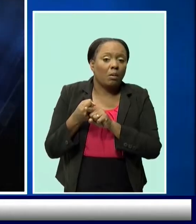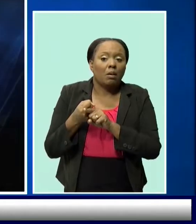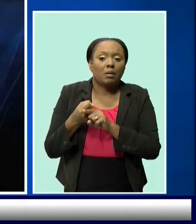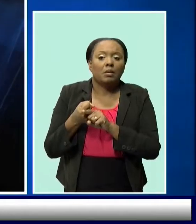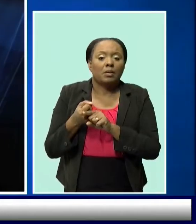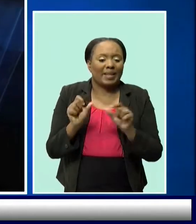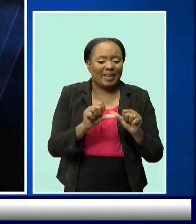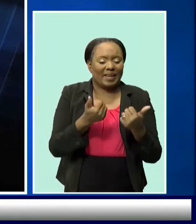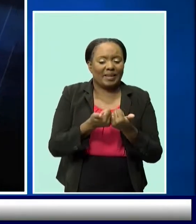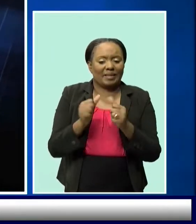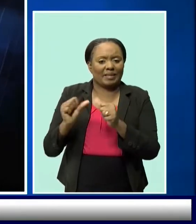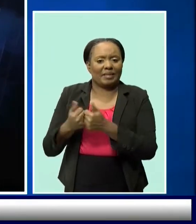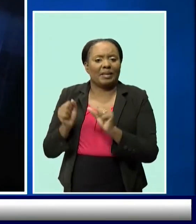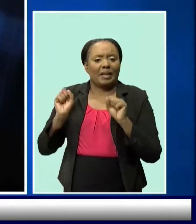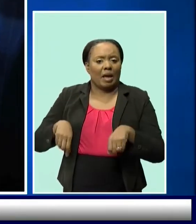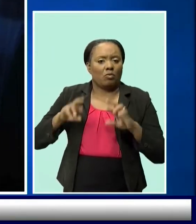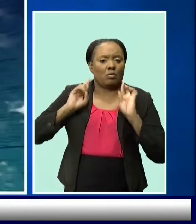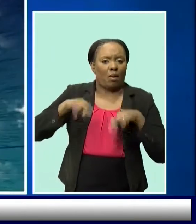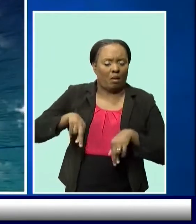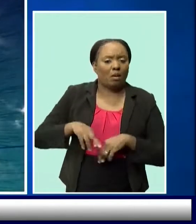any type of action.